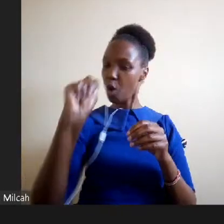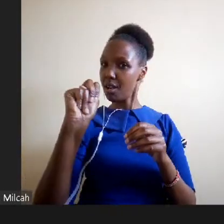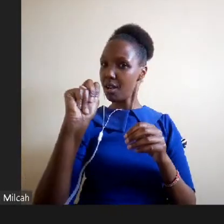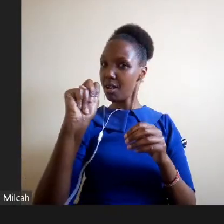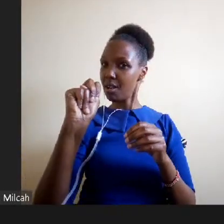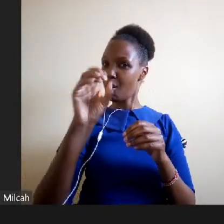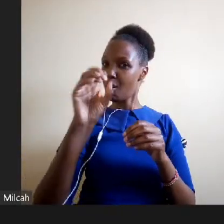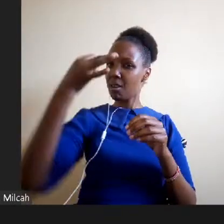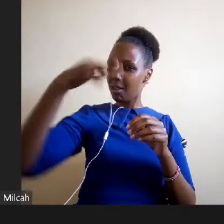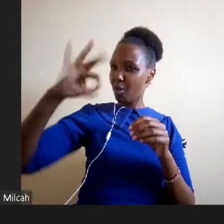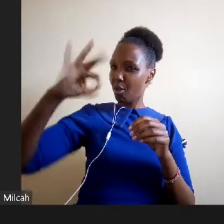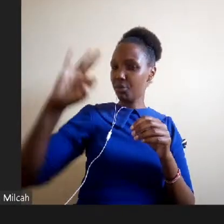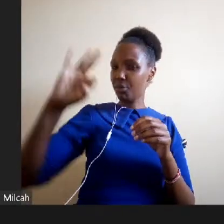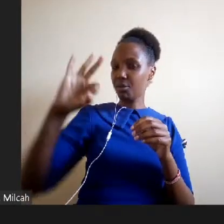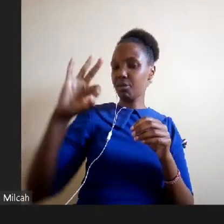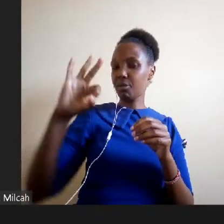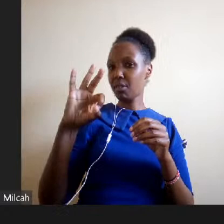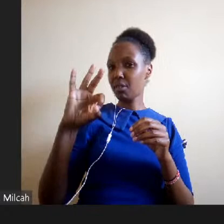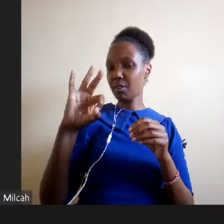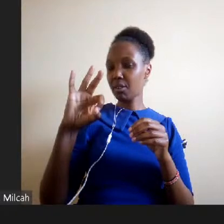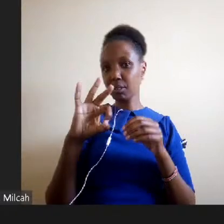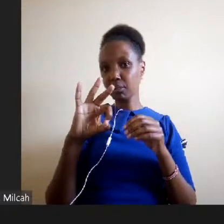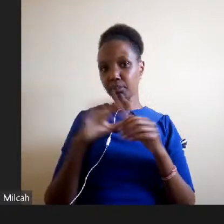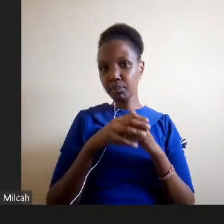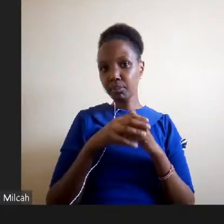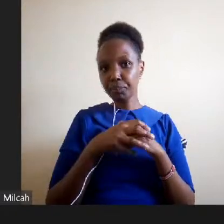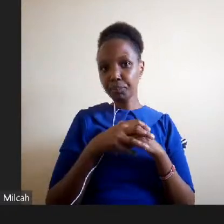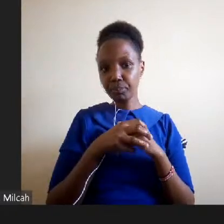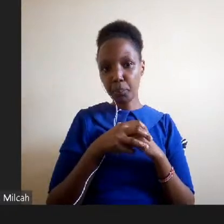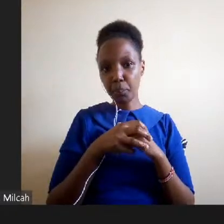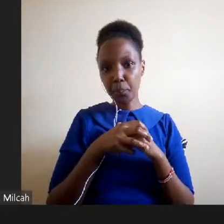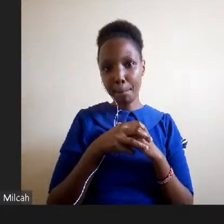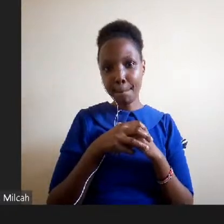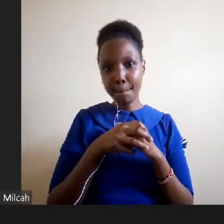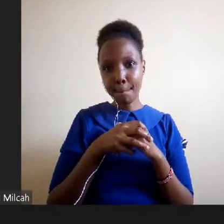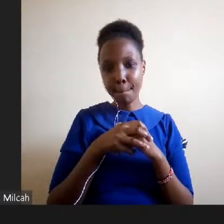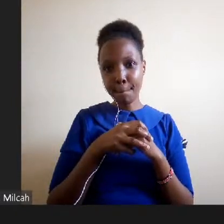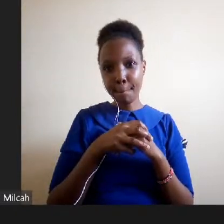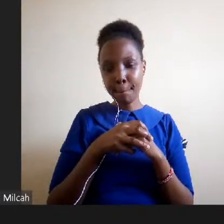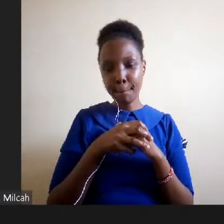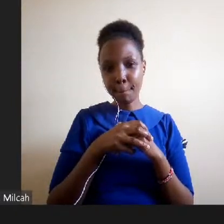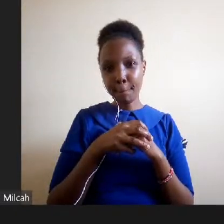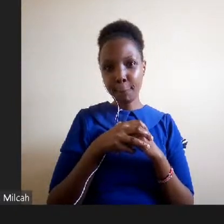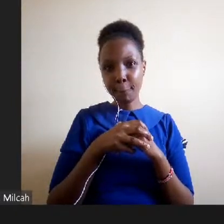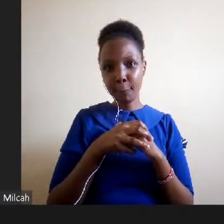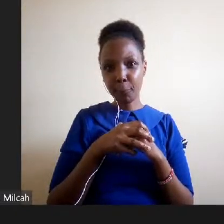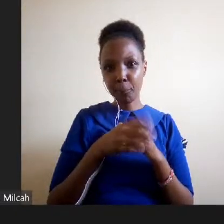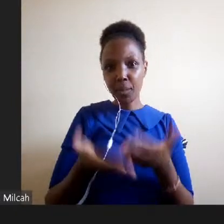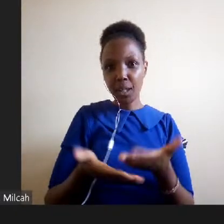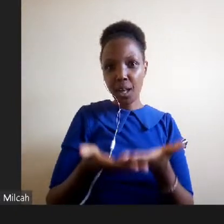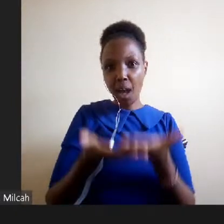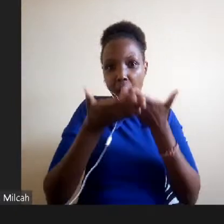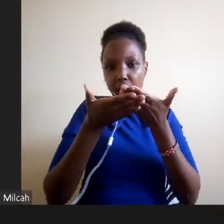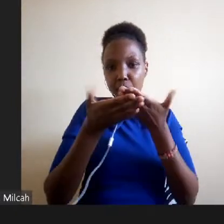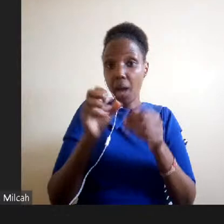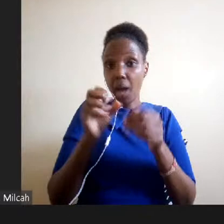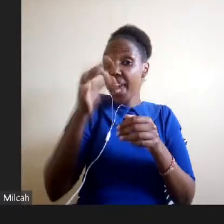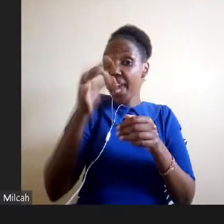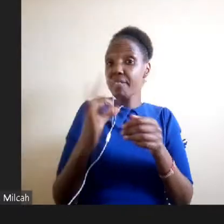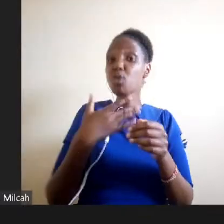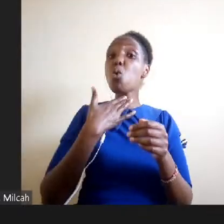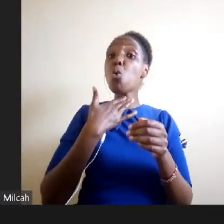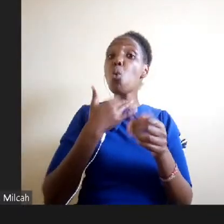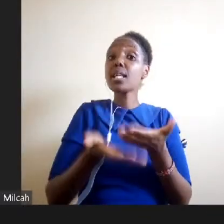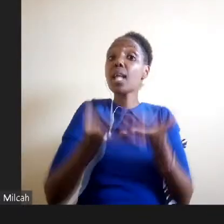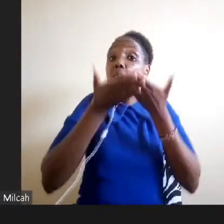tablet, or Android TV. For step-by-step instructions for setting these settings and more information about them, find the Help section